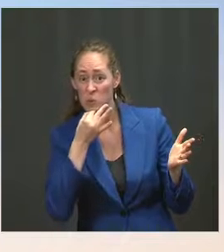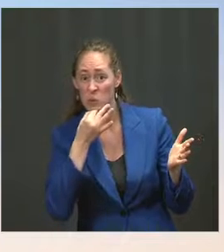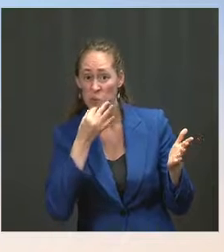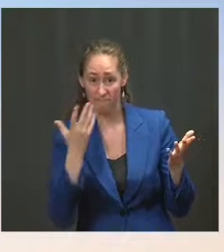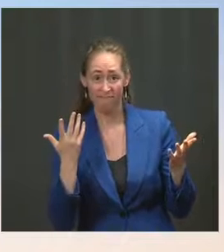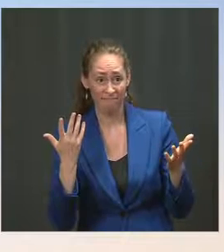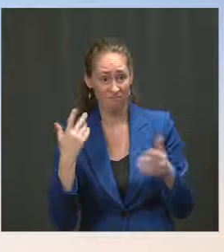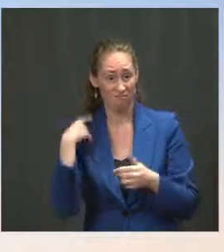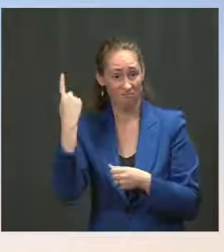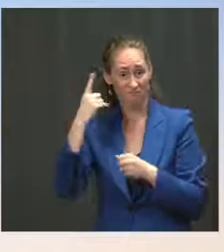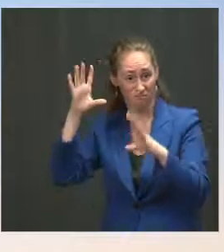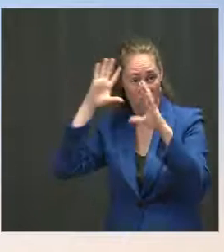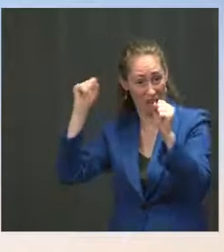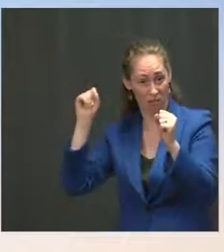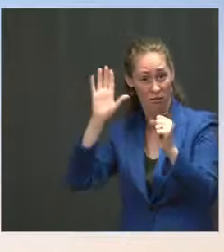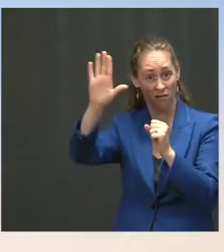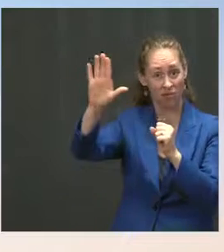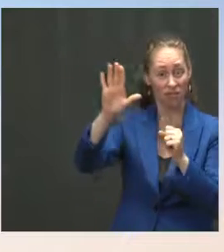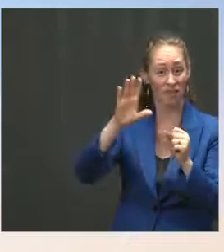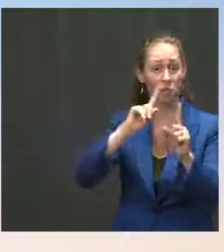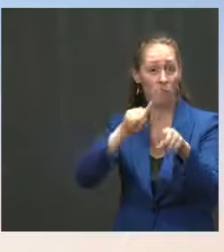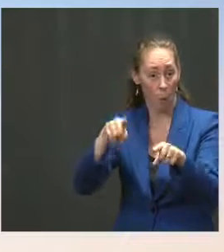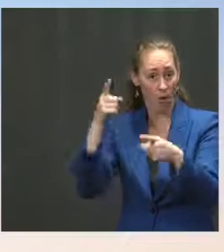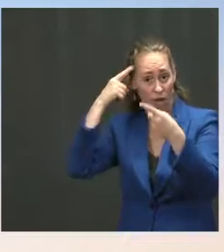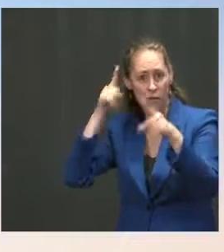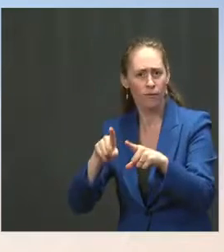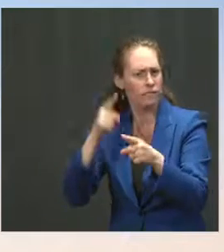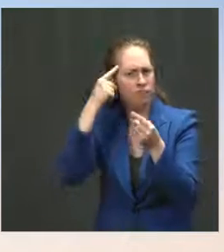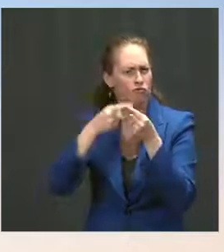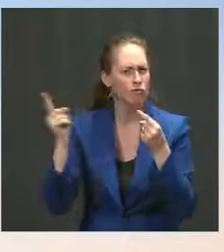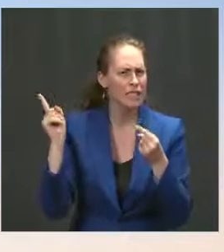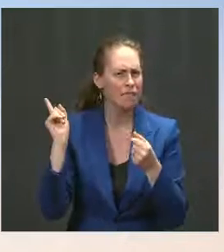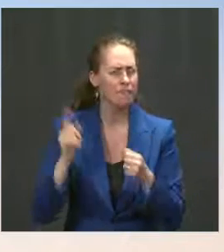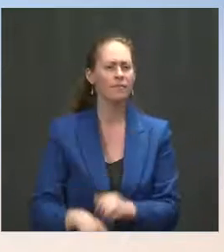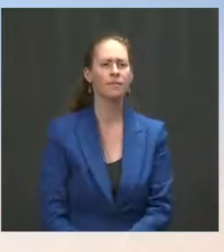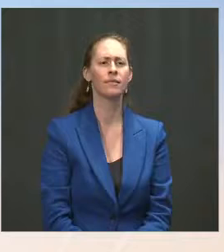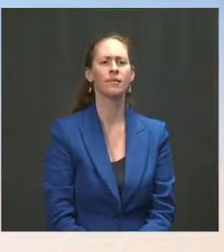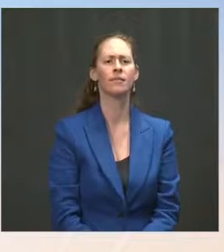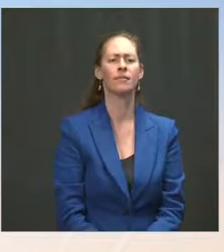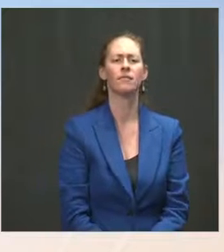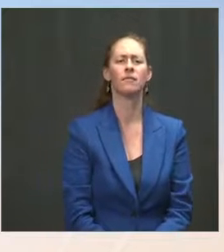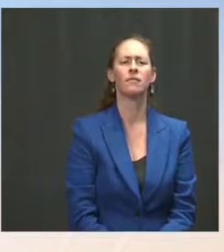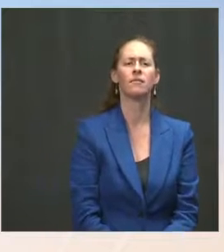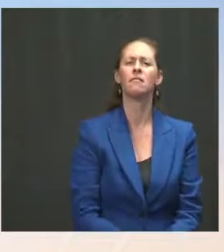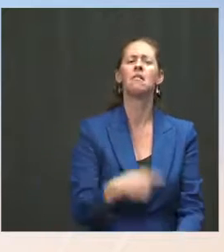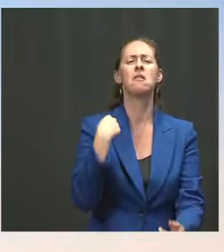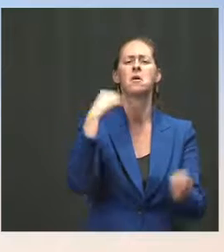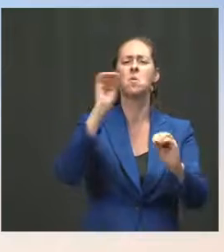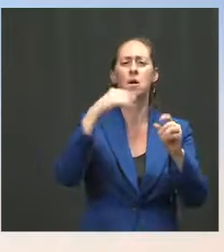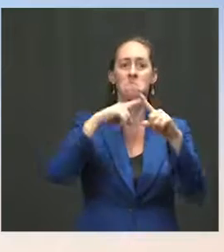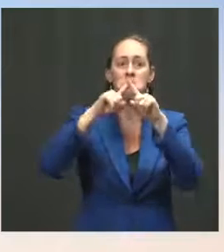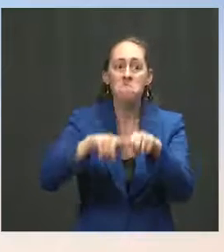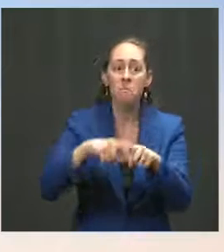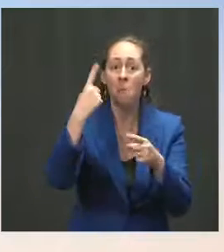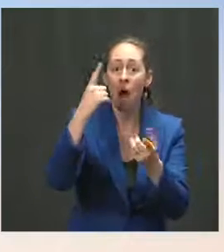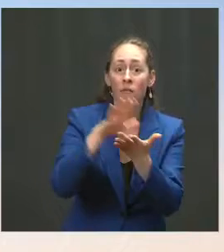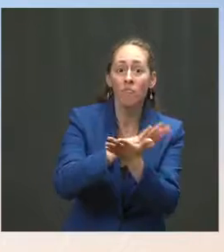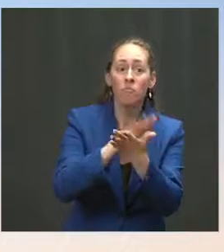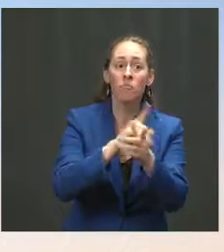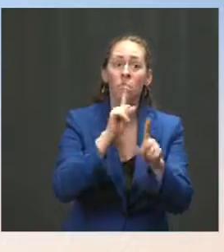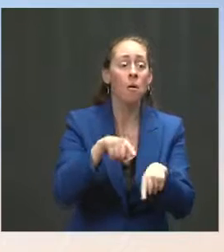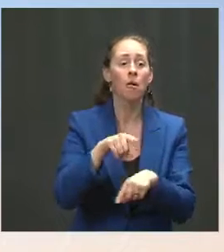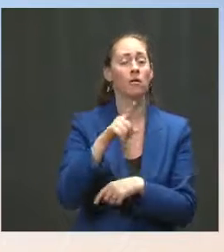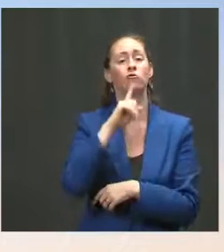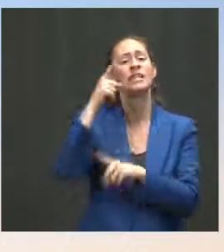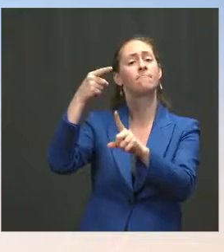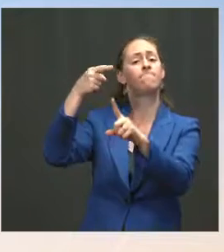outcome? Well, we don't rely on anonymous assessments. We rely on the intelligence assessments made by the U.S. government. They have put out public